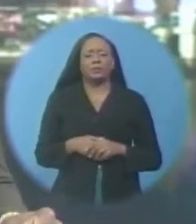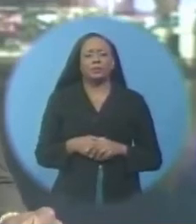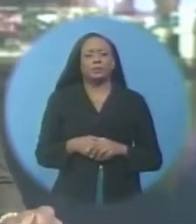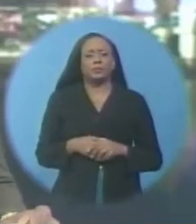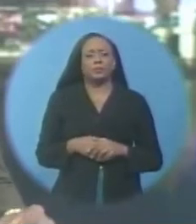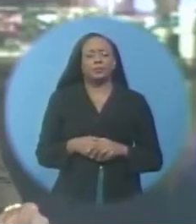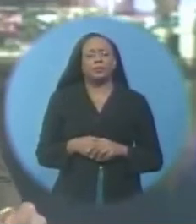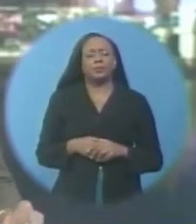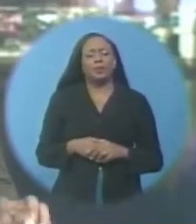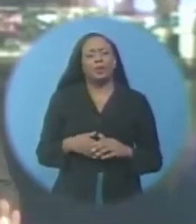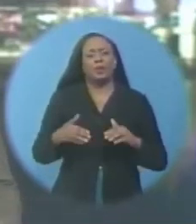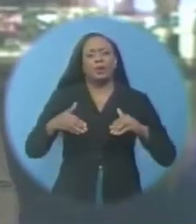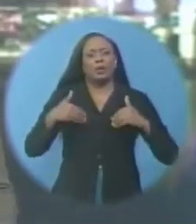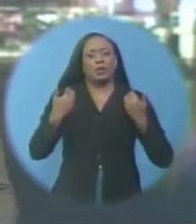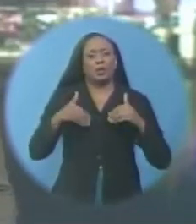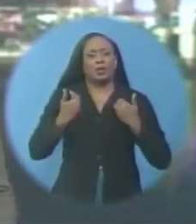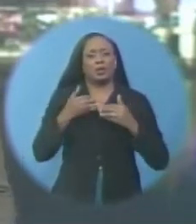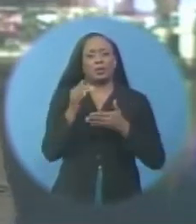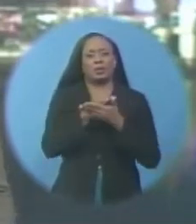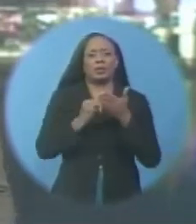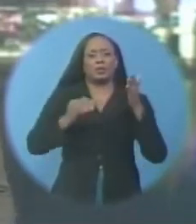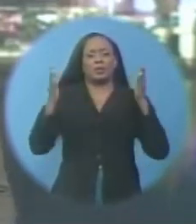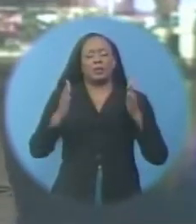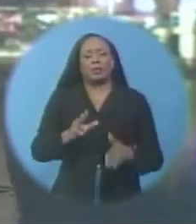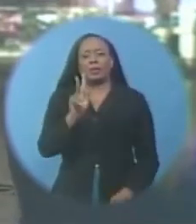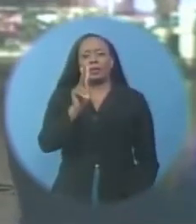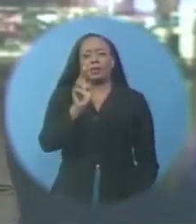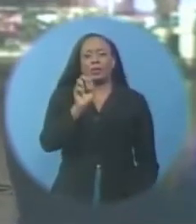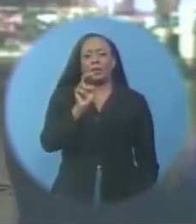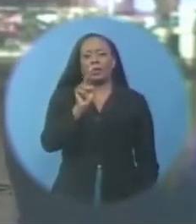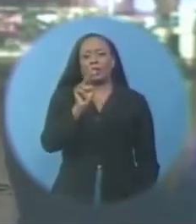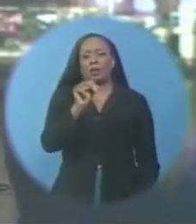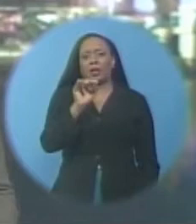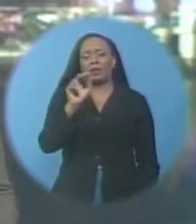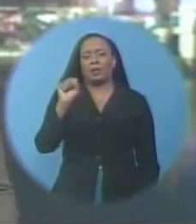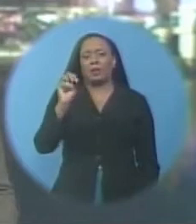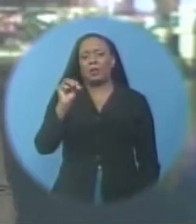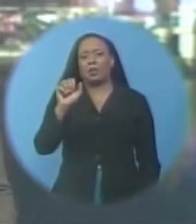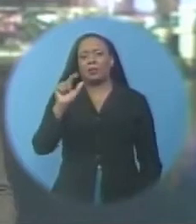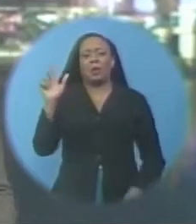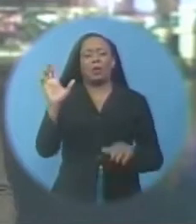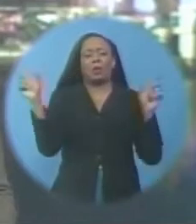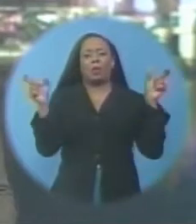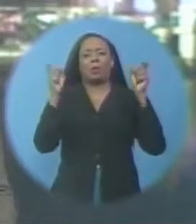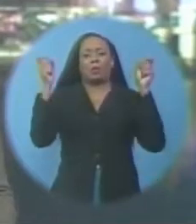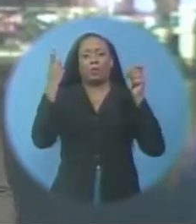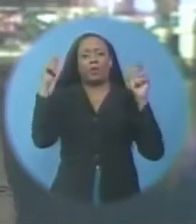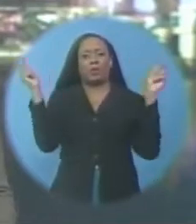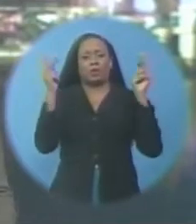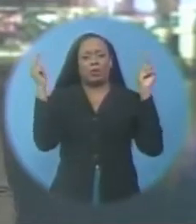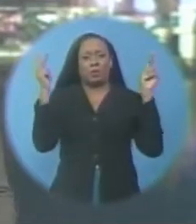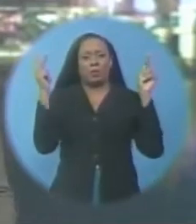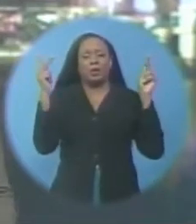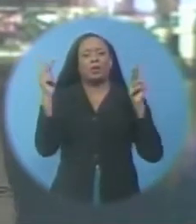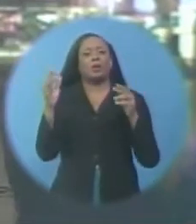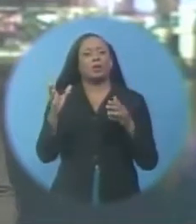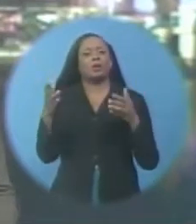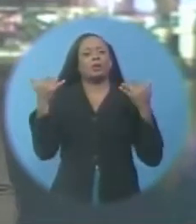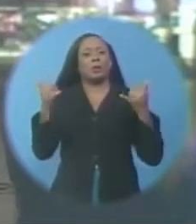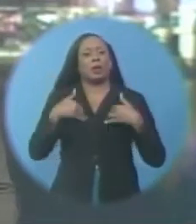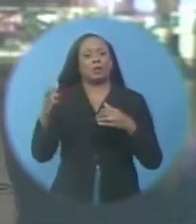Young designer Kevin Small has seen one of his dreams come true after being named Festival Designer of the Year for Crop Over